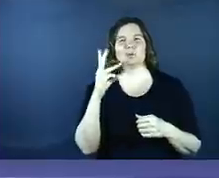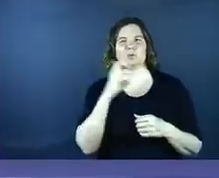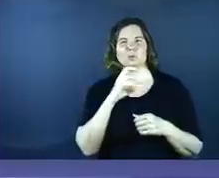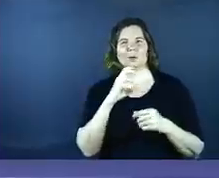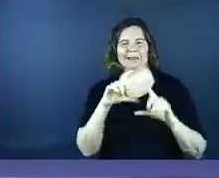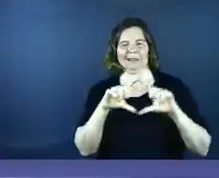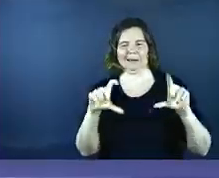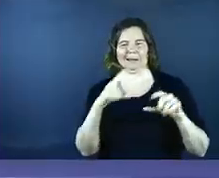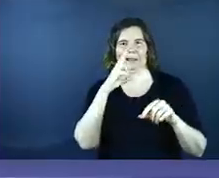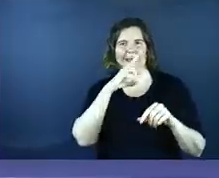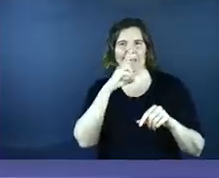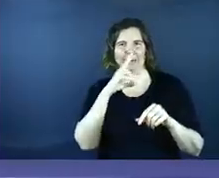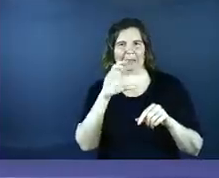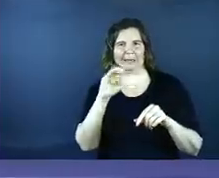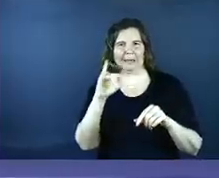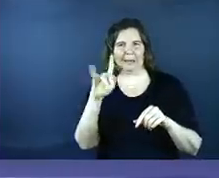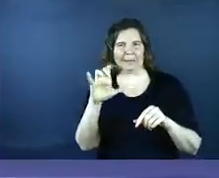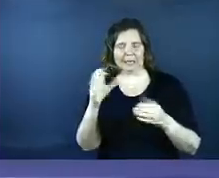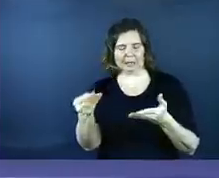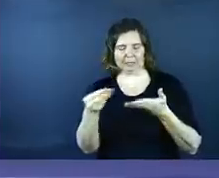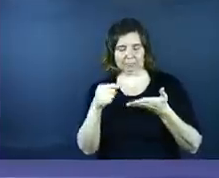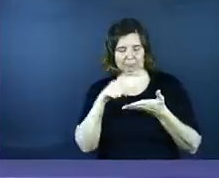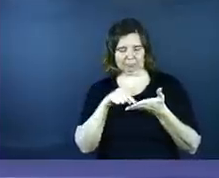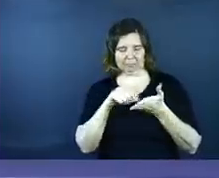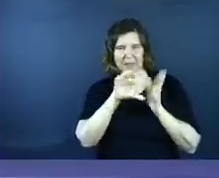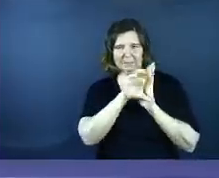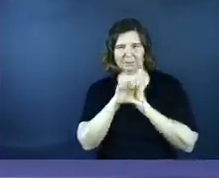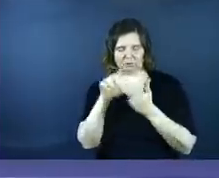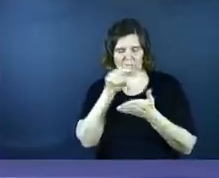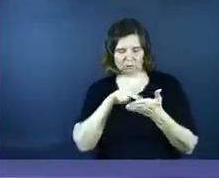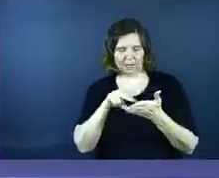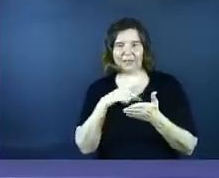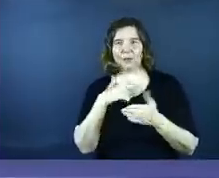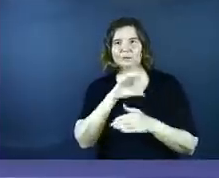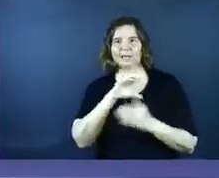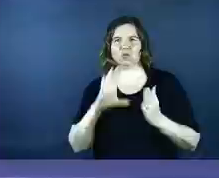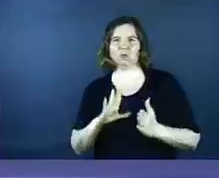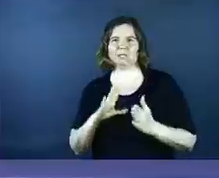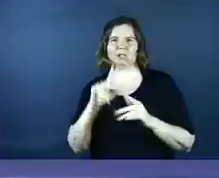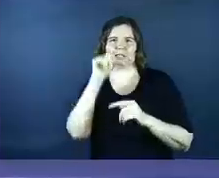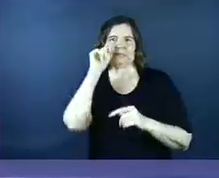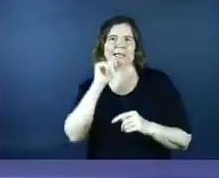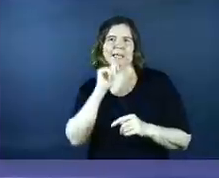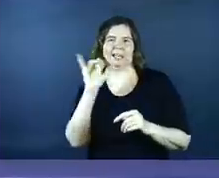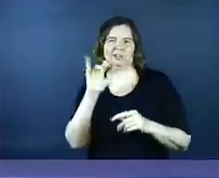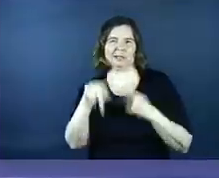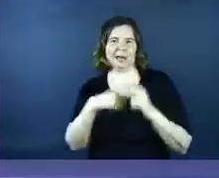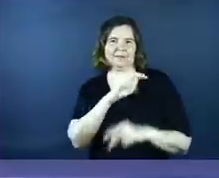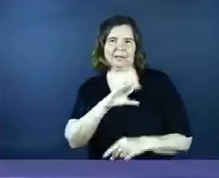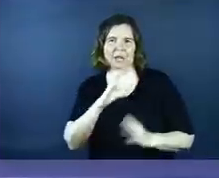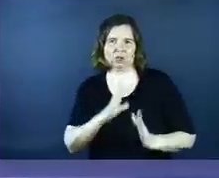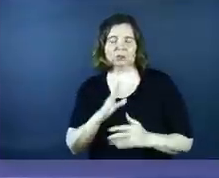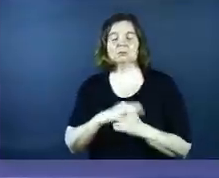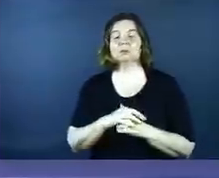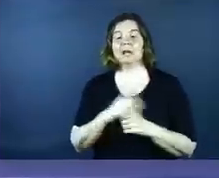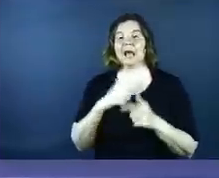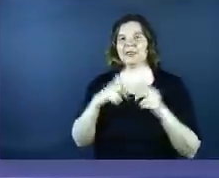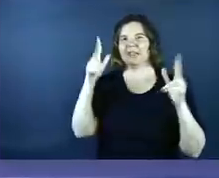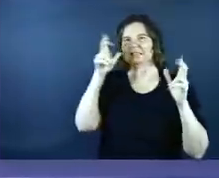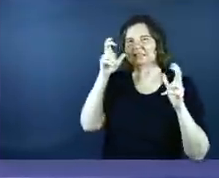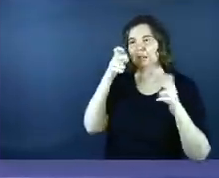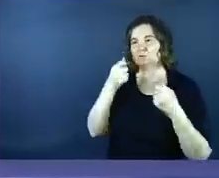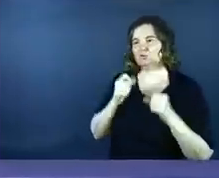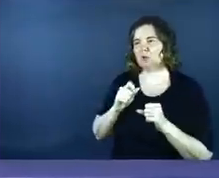little comic that was given to me. And in the comic, there was like a Christian teenager kind of a character. And then Satan was